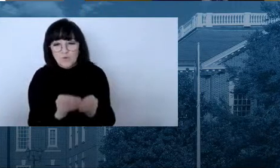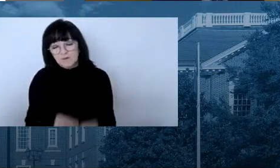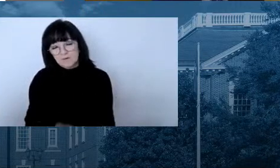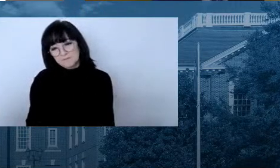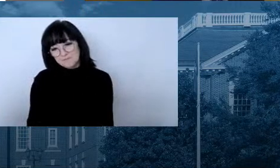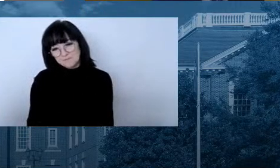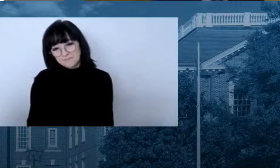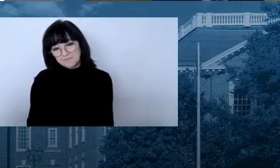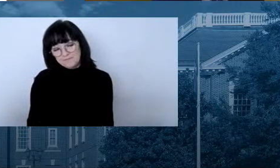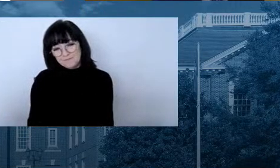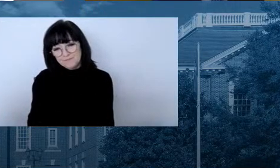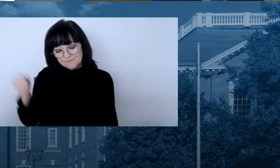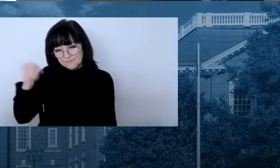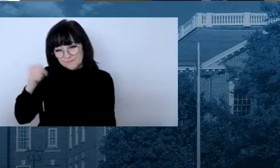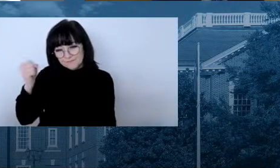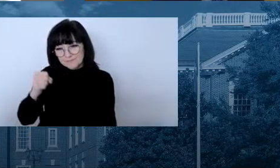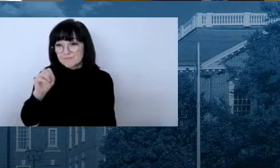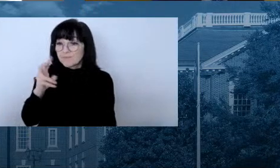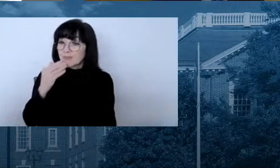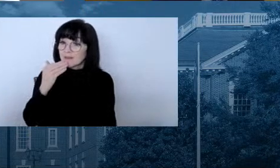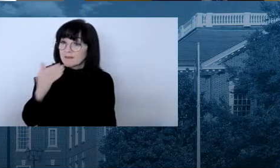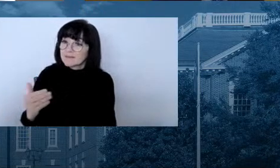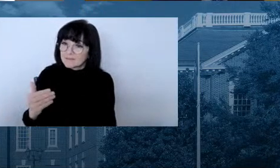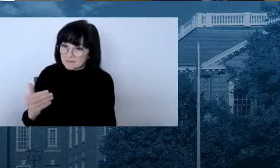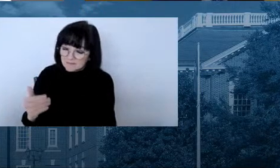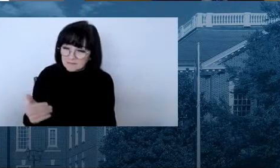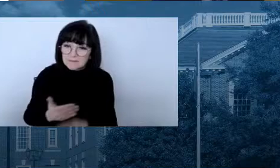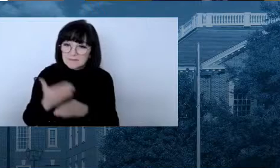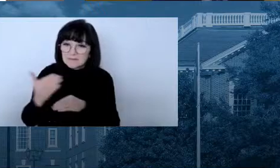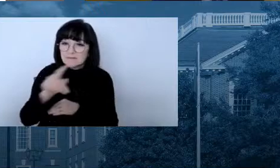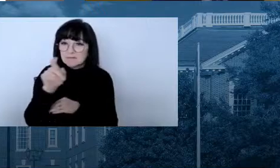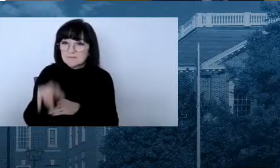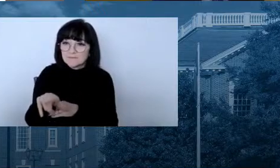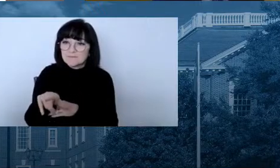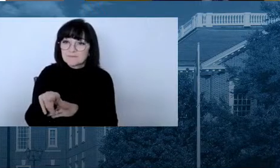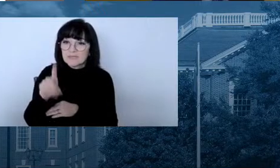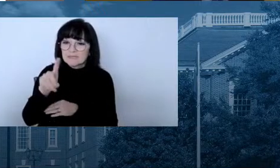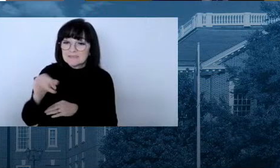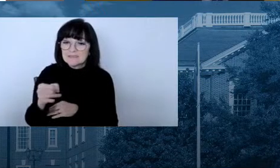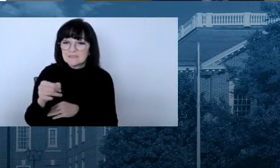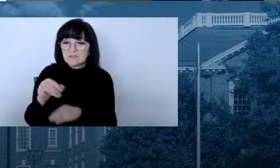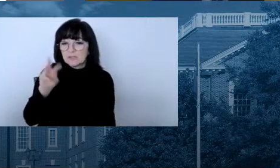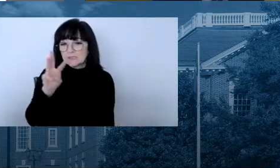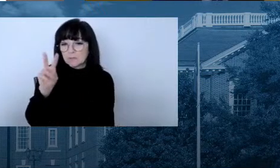Great. Our next question will come from DJ from WDEL.